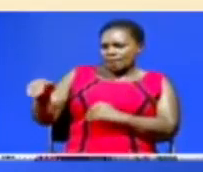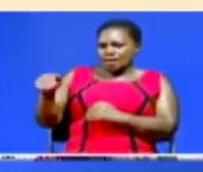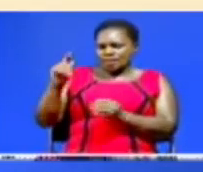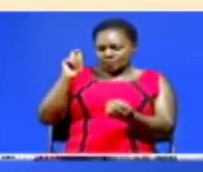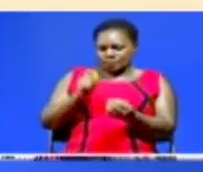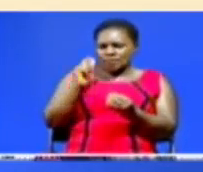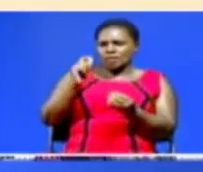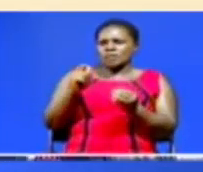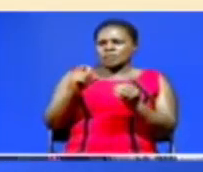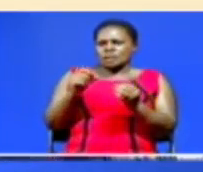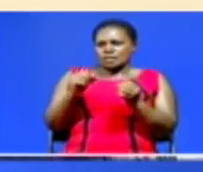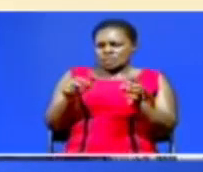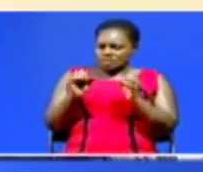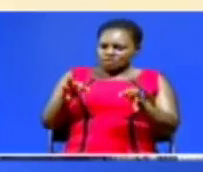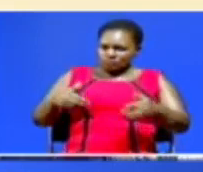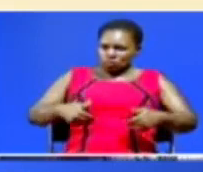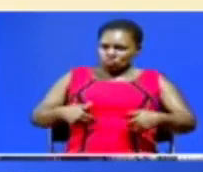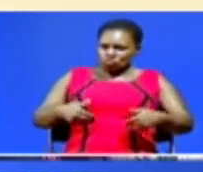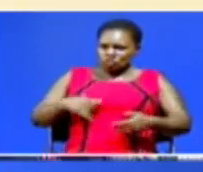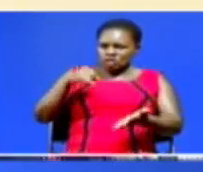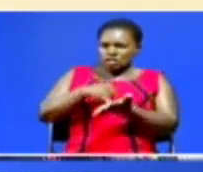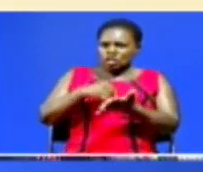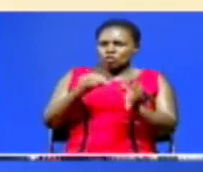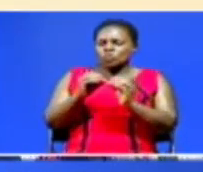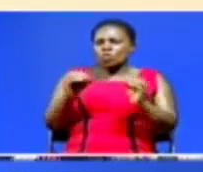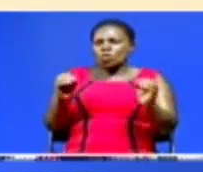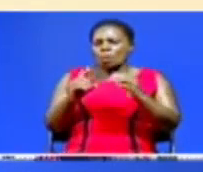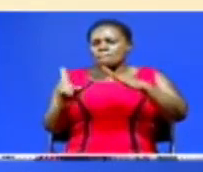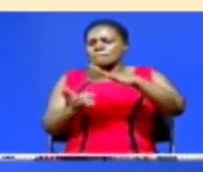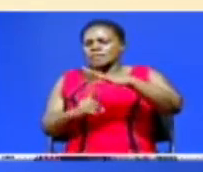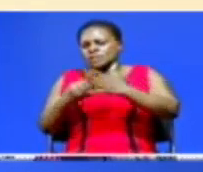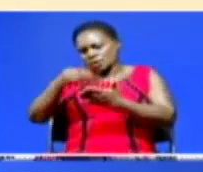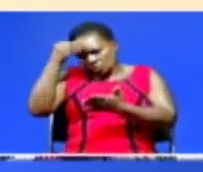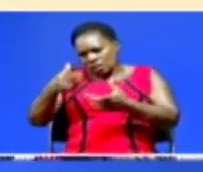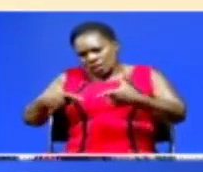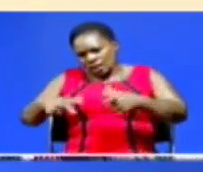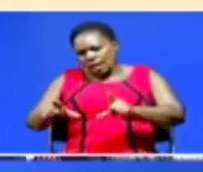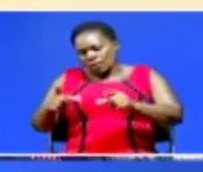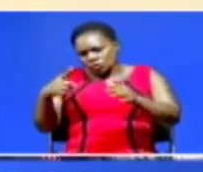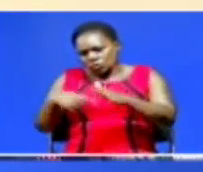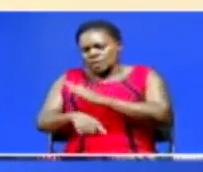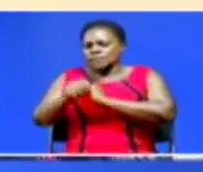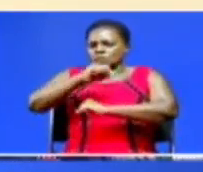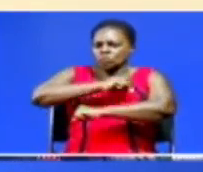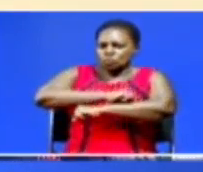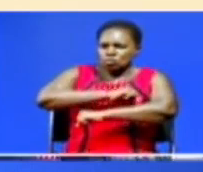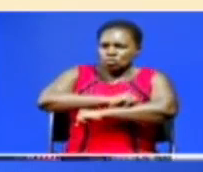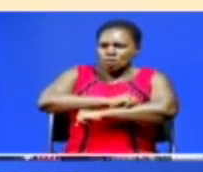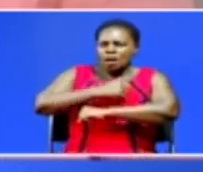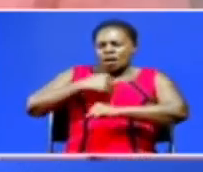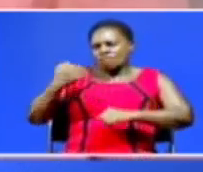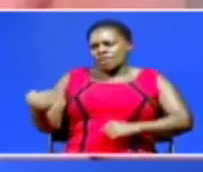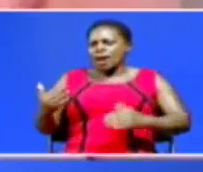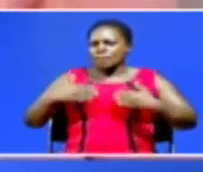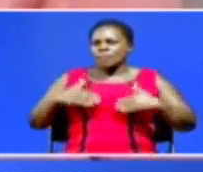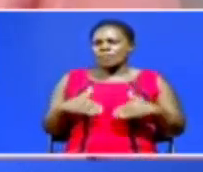diagnostics? If it is adolescents, why are we not bringing Ministry of Education here to allow us to go to these learning institutions where we have these young